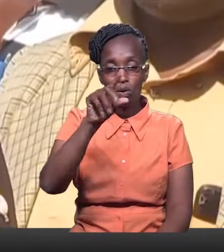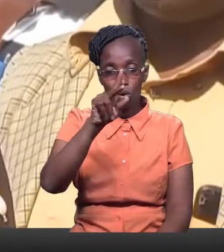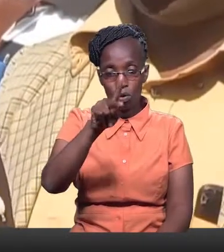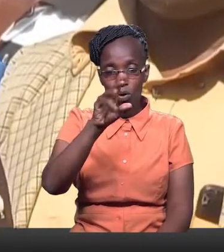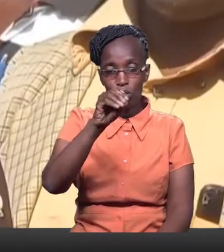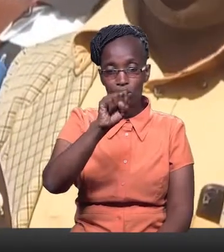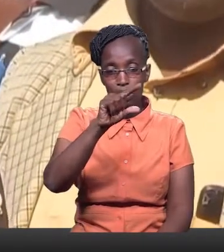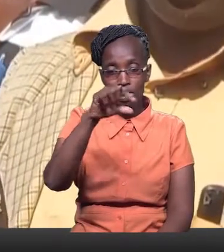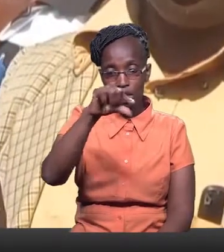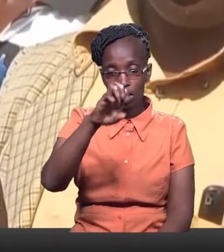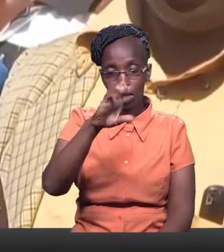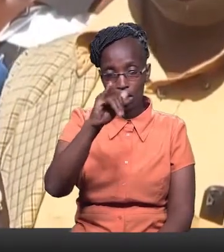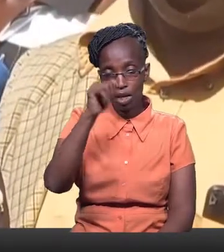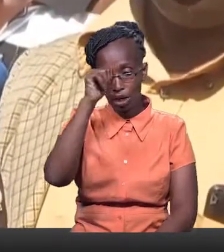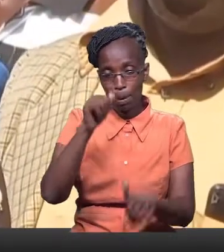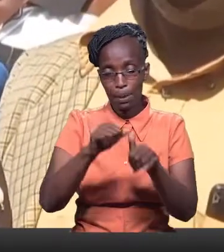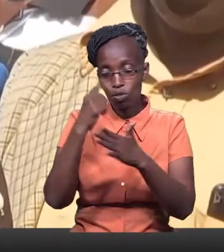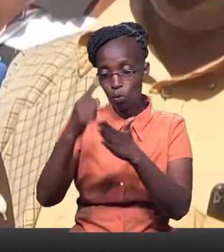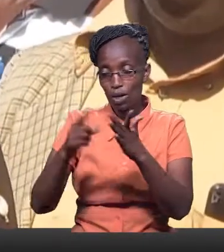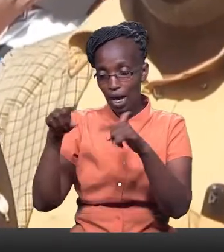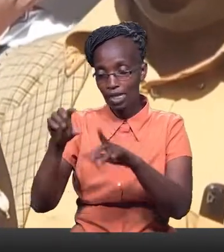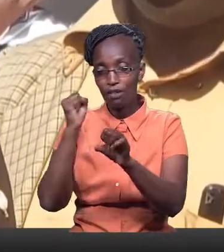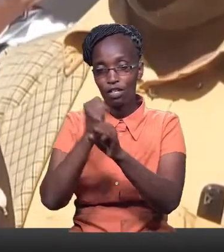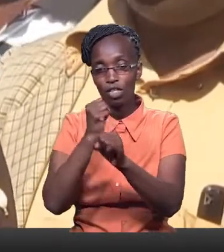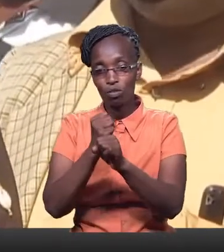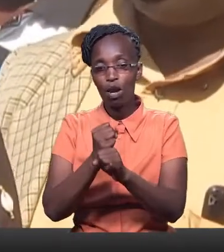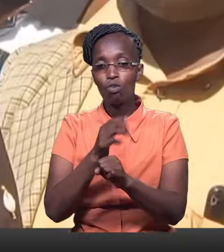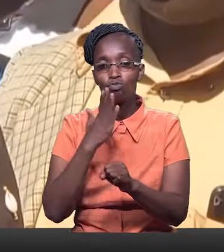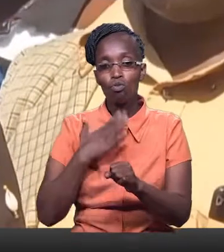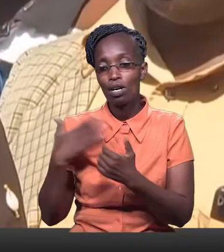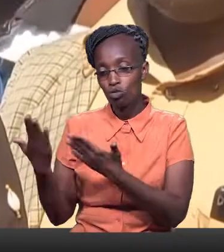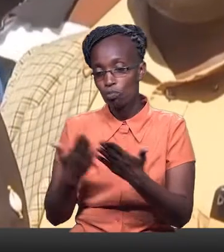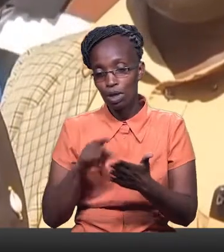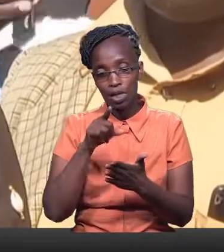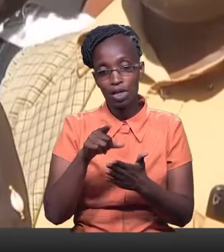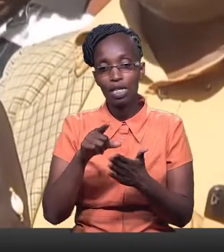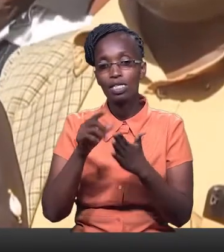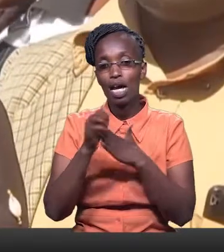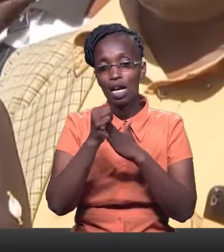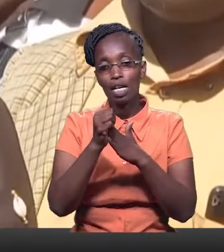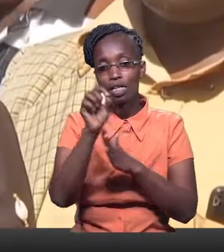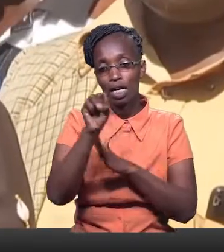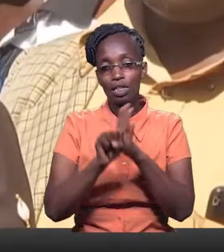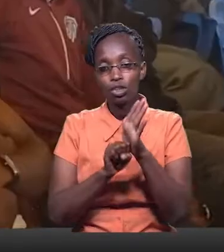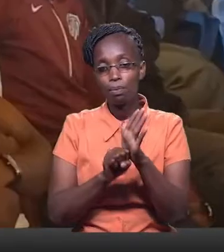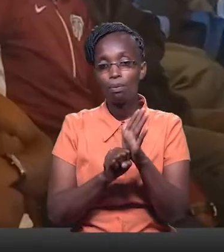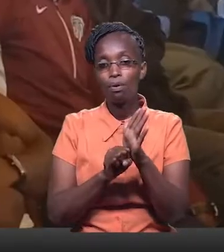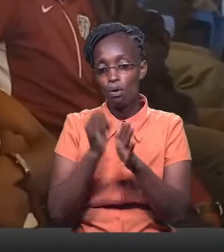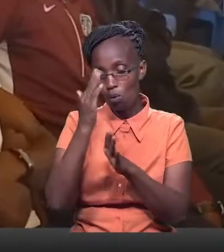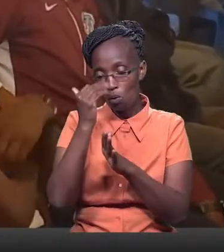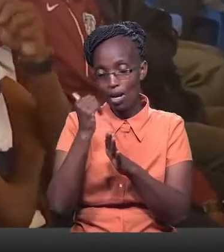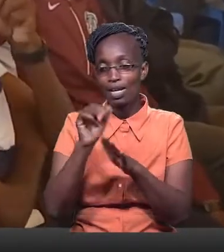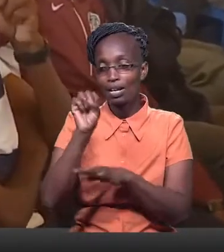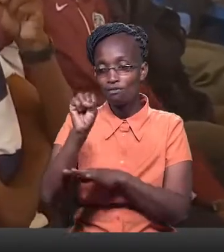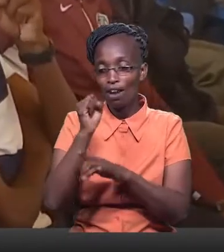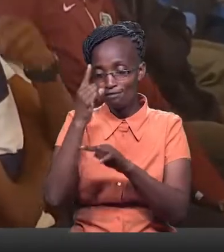she did. I would like to bring back that kind of leadership. I would like to help the Aldai people so that in 5 years' time, they will be speaking